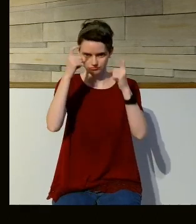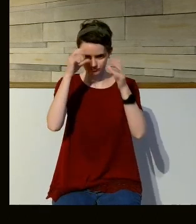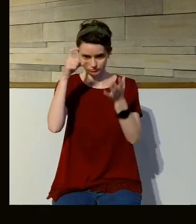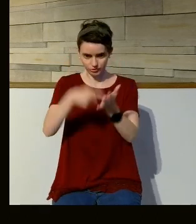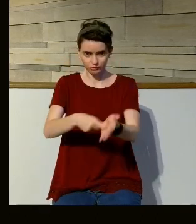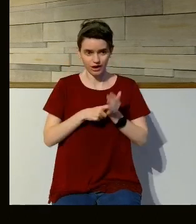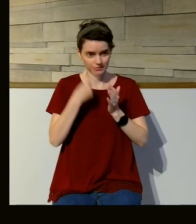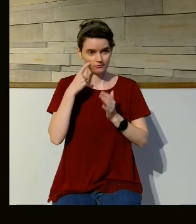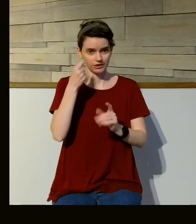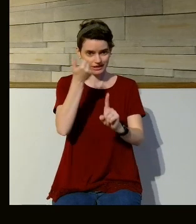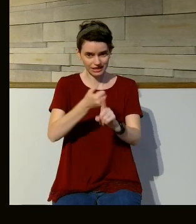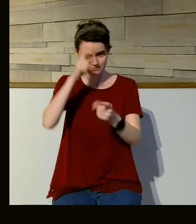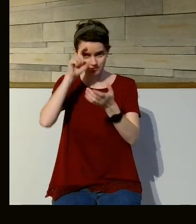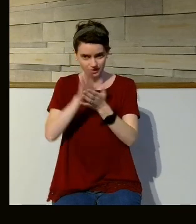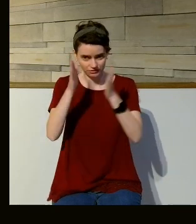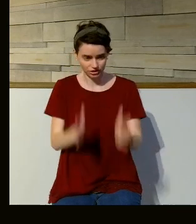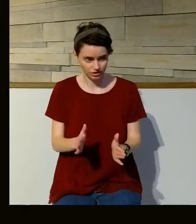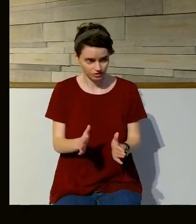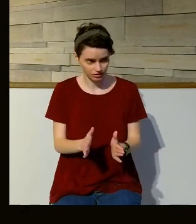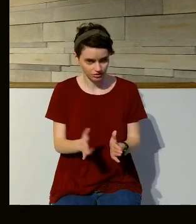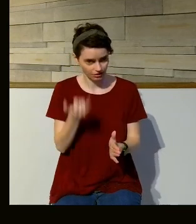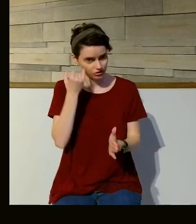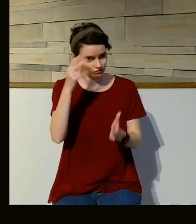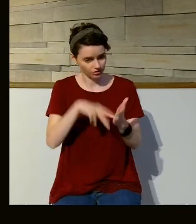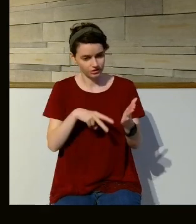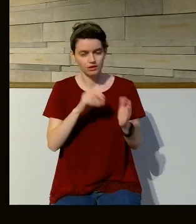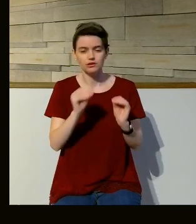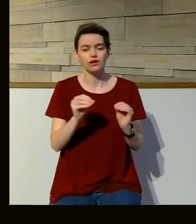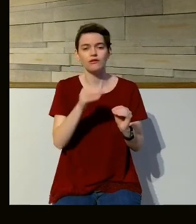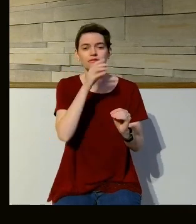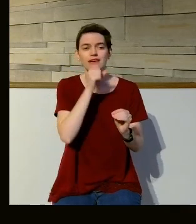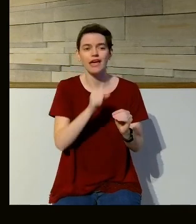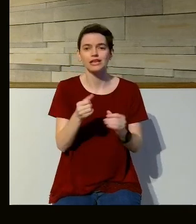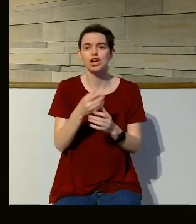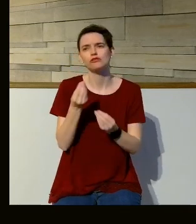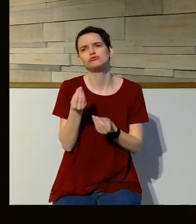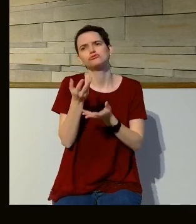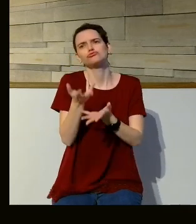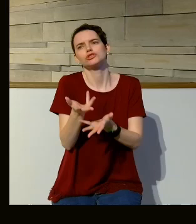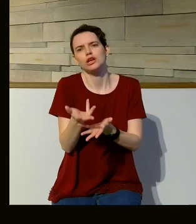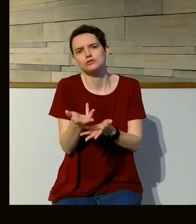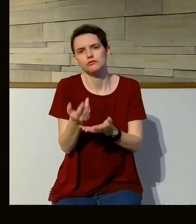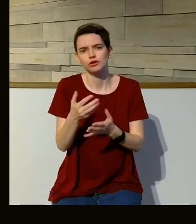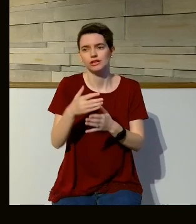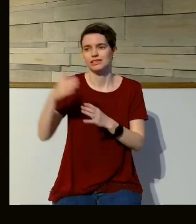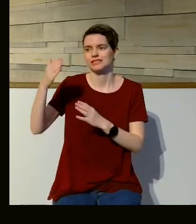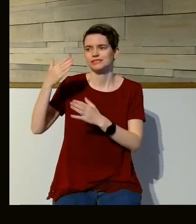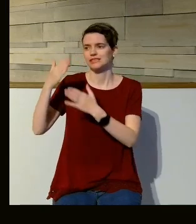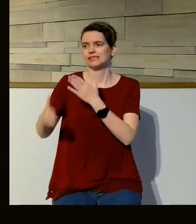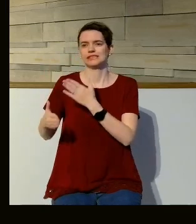New Testament believer. If you actually read it, there is no age recommendation or age cap for when or how to do